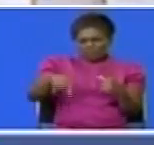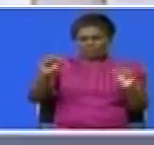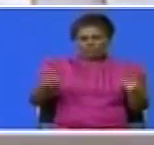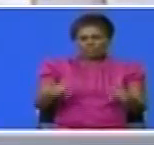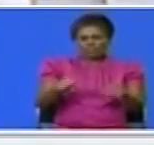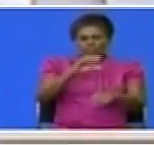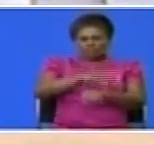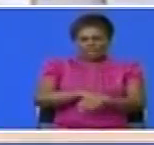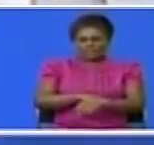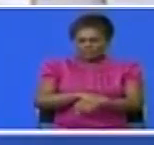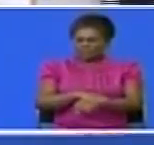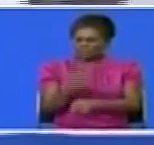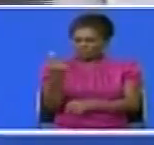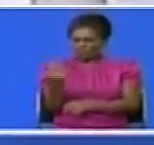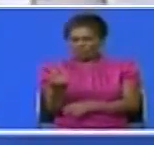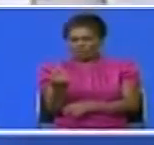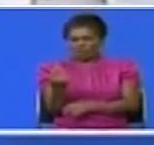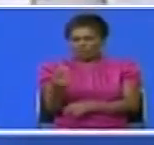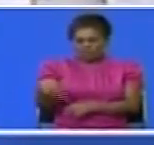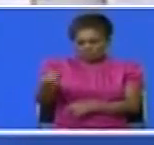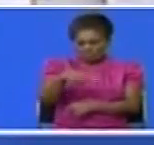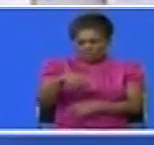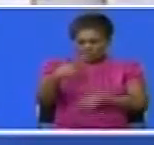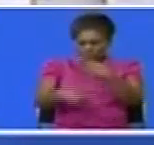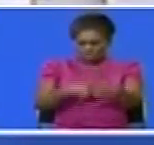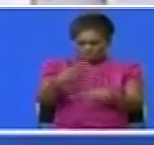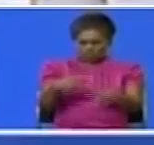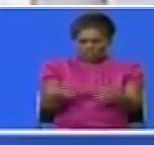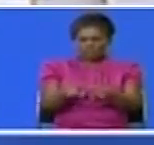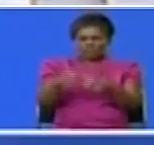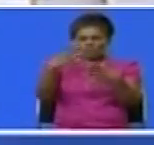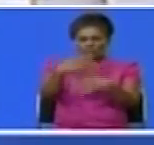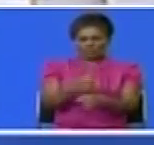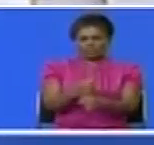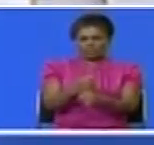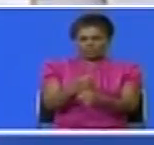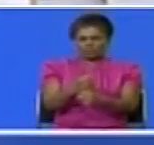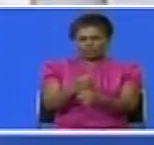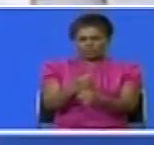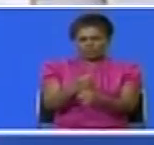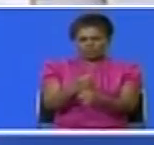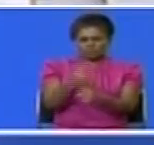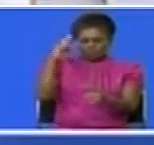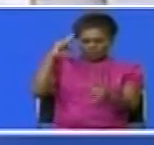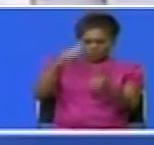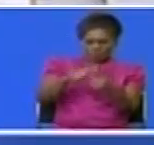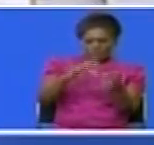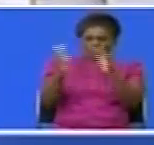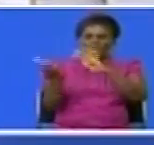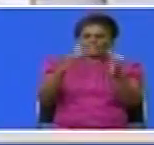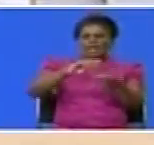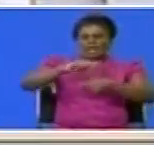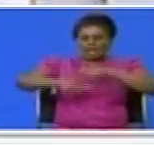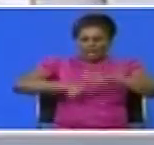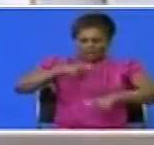get ourselves out of that by rallying ourselves and the organizations towards climate action. And